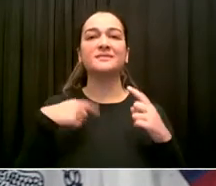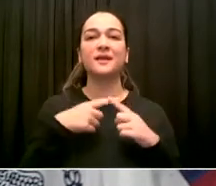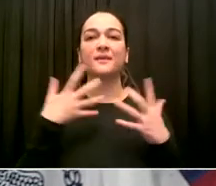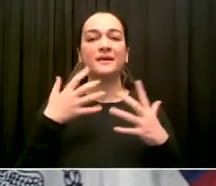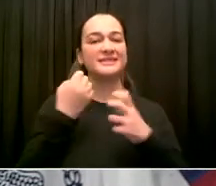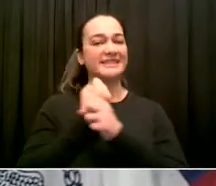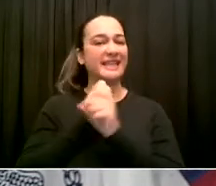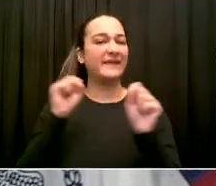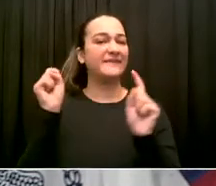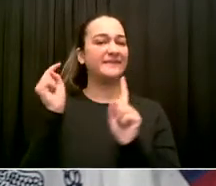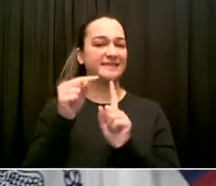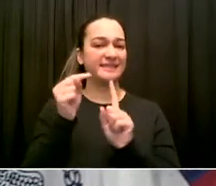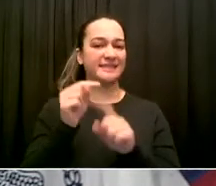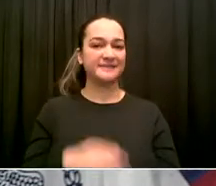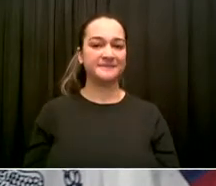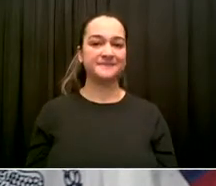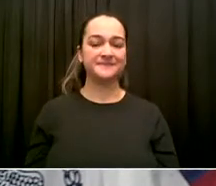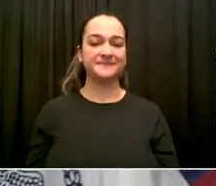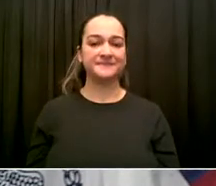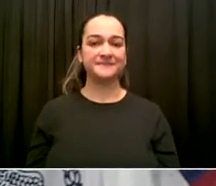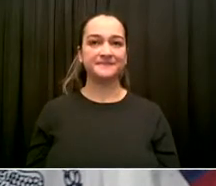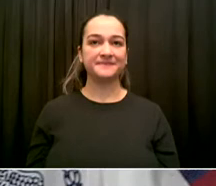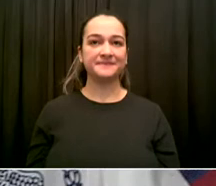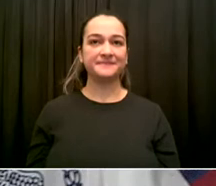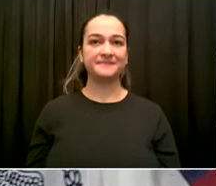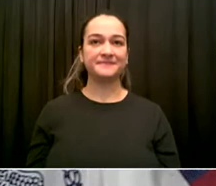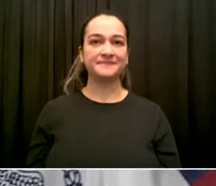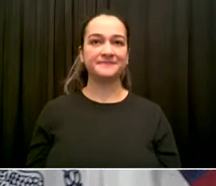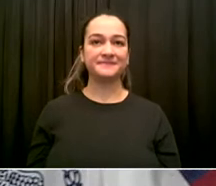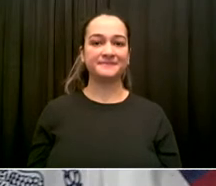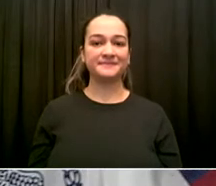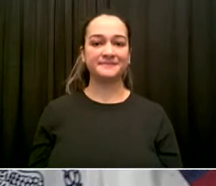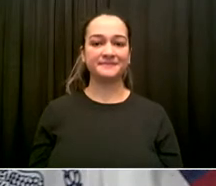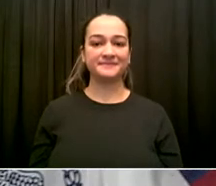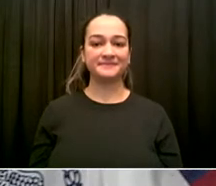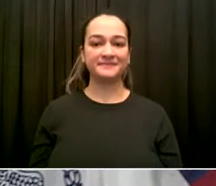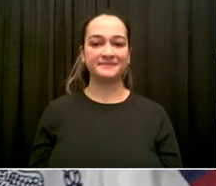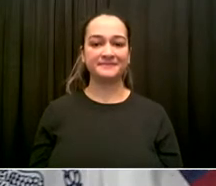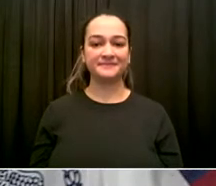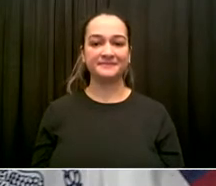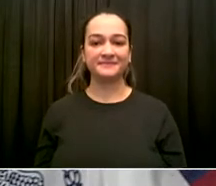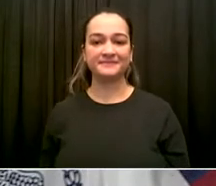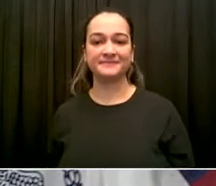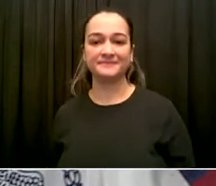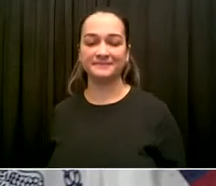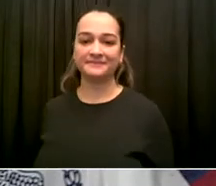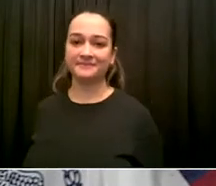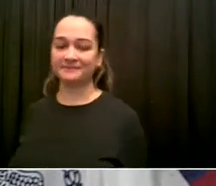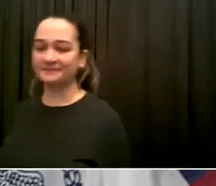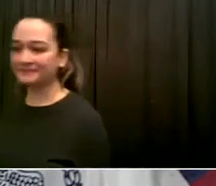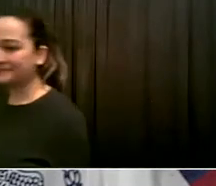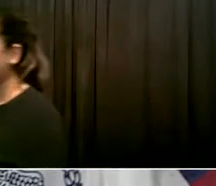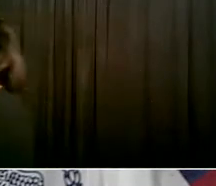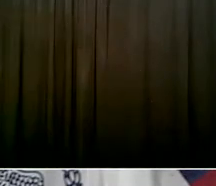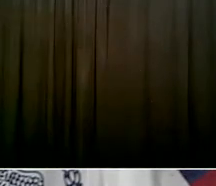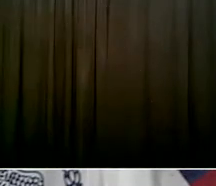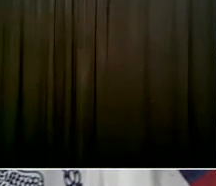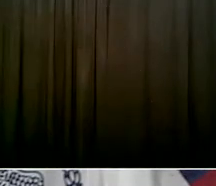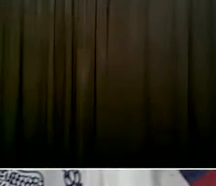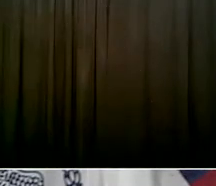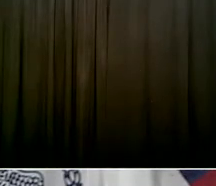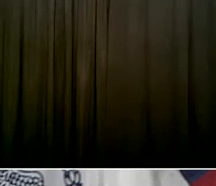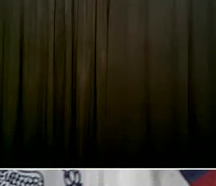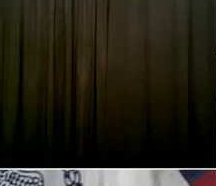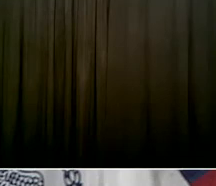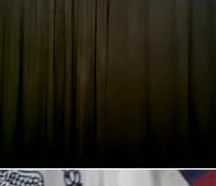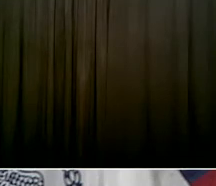La Pascua está cerca, pero el COVID sigue entre nosotros. Todavía hay